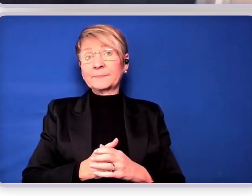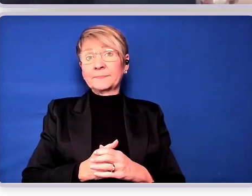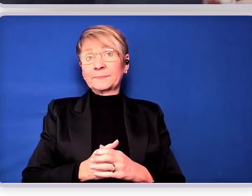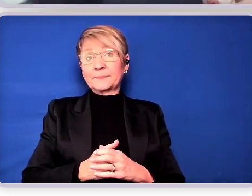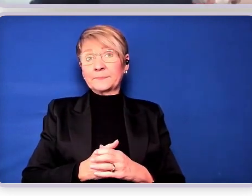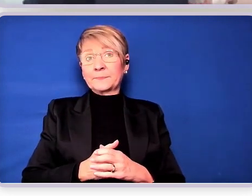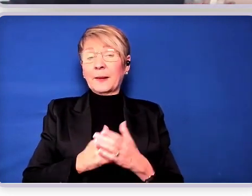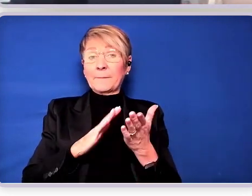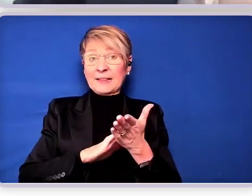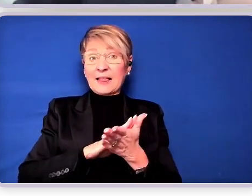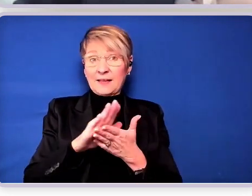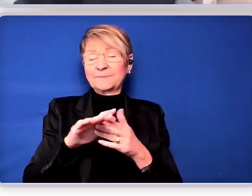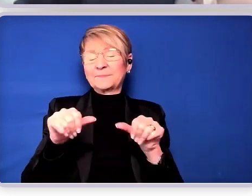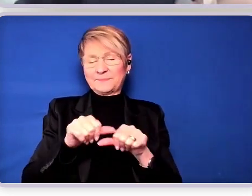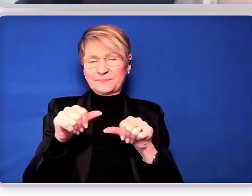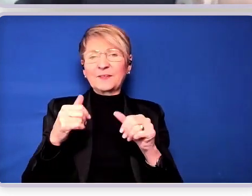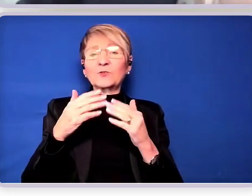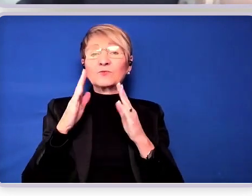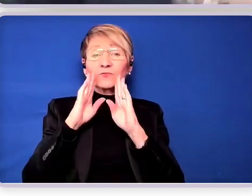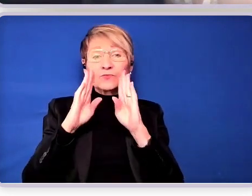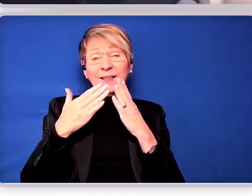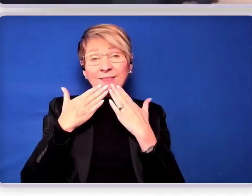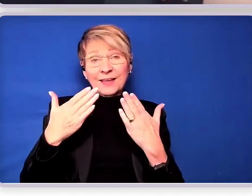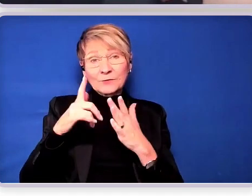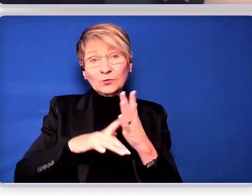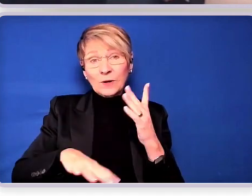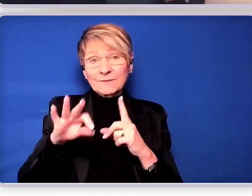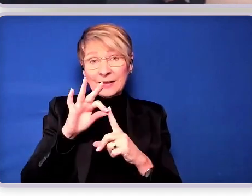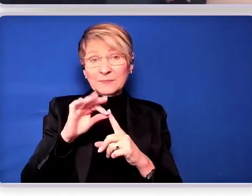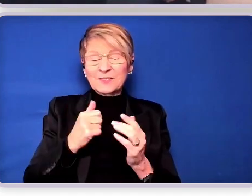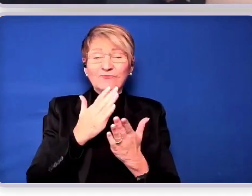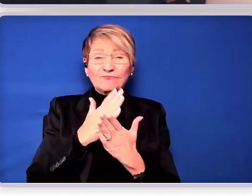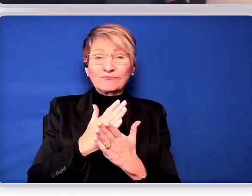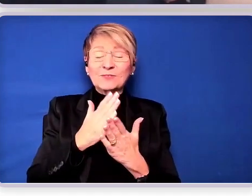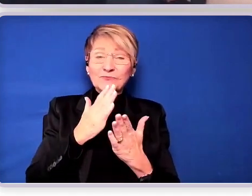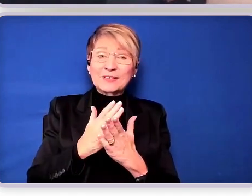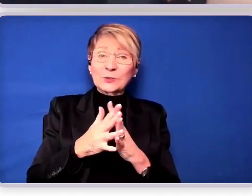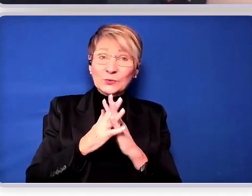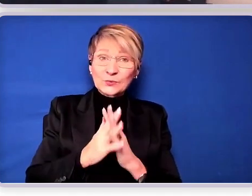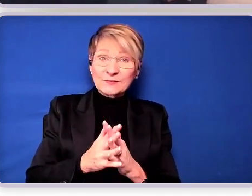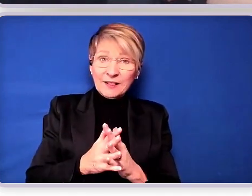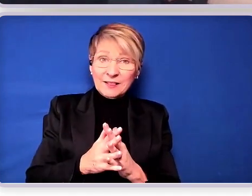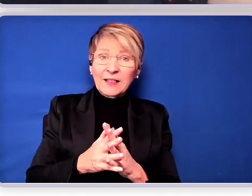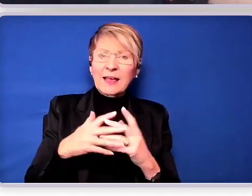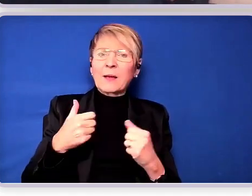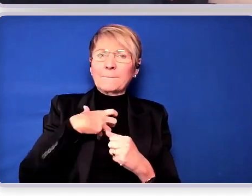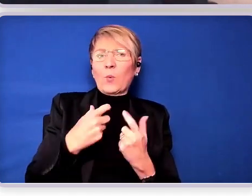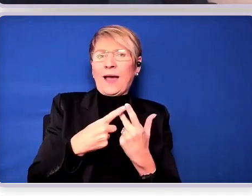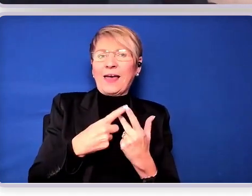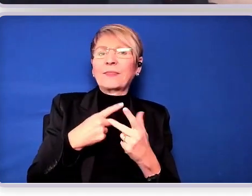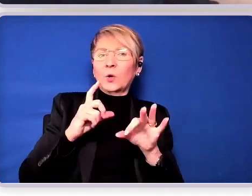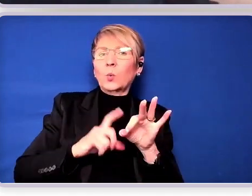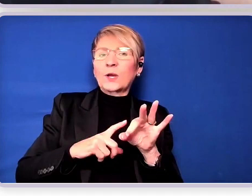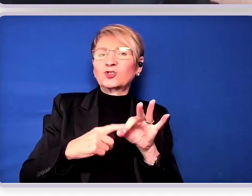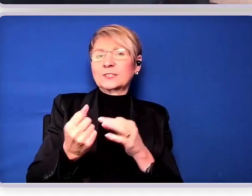Okay, great. So thank you very much, Julie. It's been really, really useful. We've had some more questions come through the chat. So what I might do